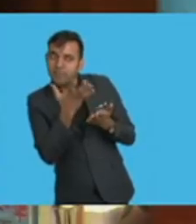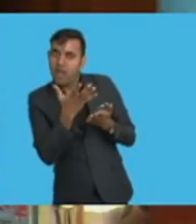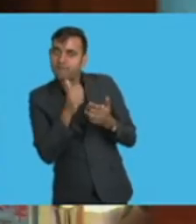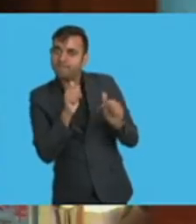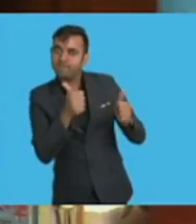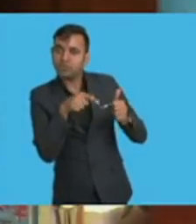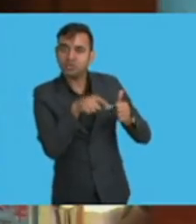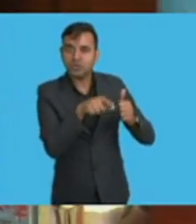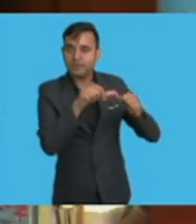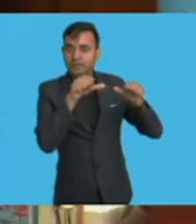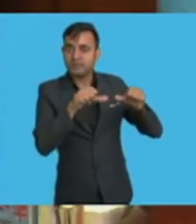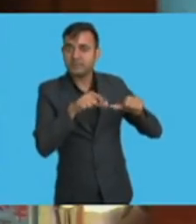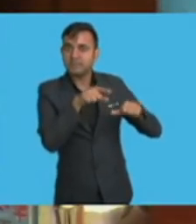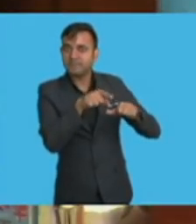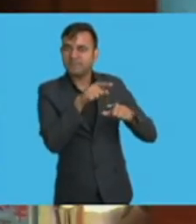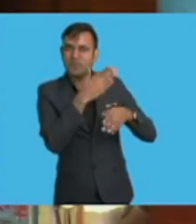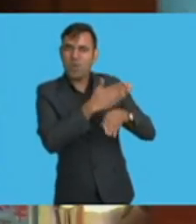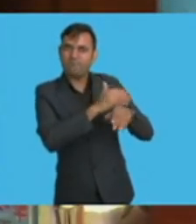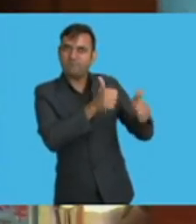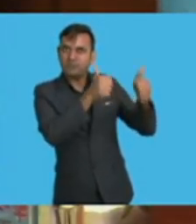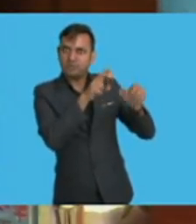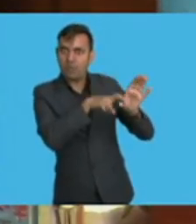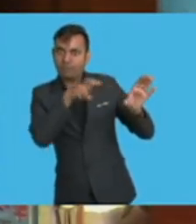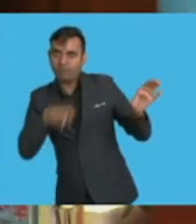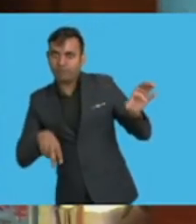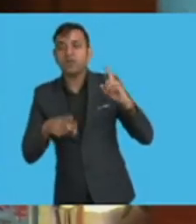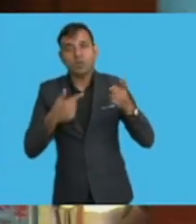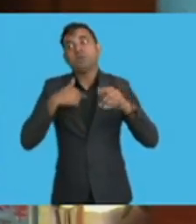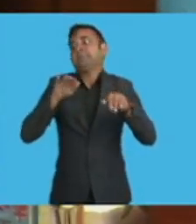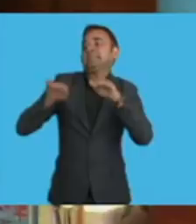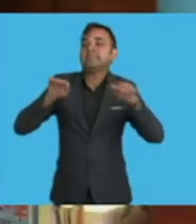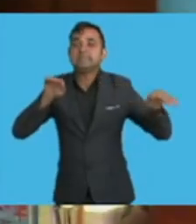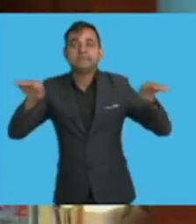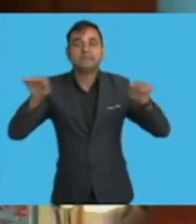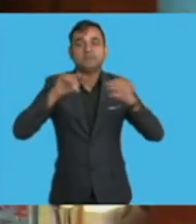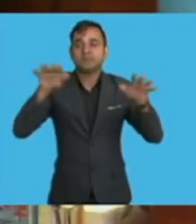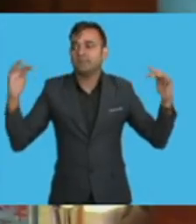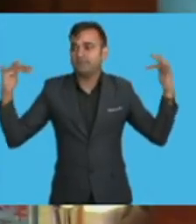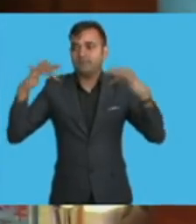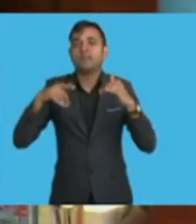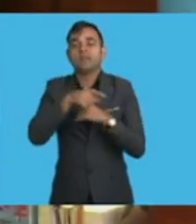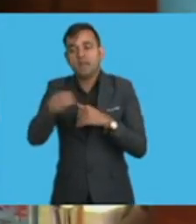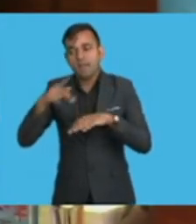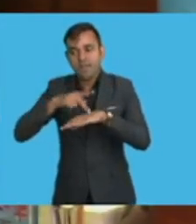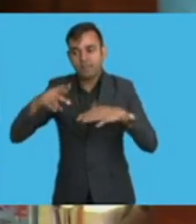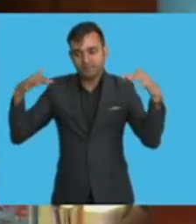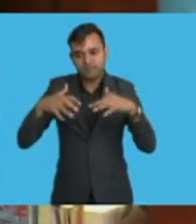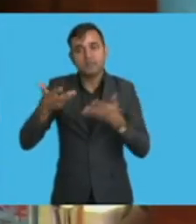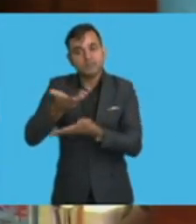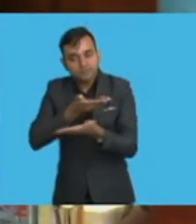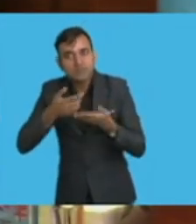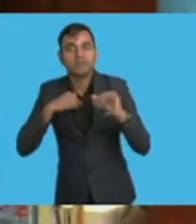prudent to call for a special sitting for Parliament so as to ensure that all these important events are undertaken without